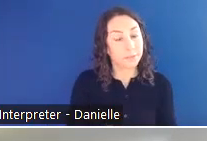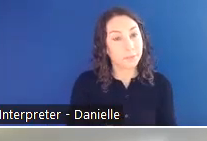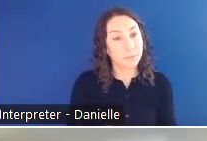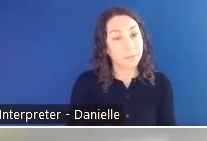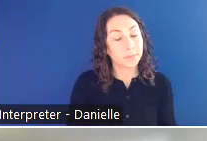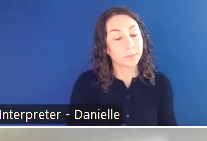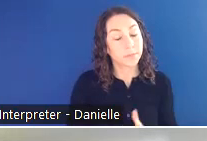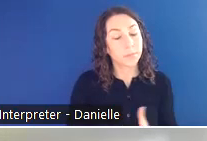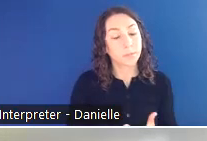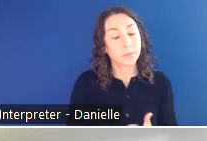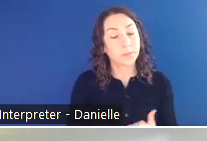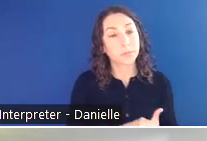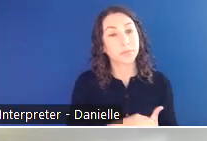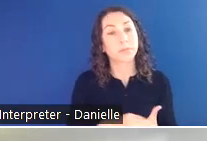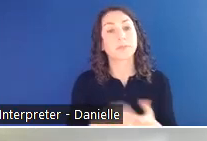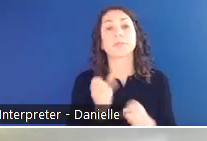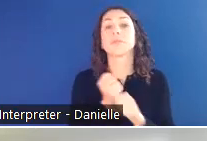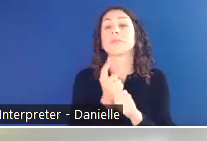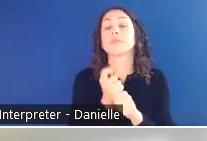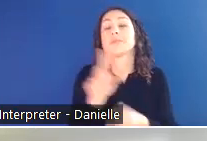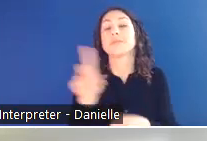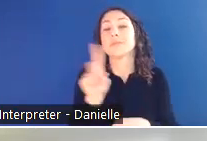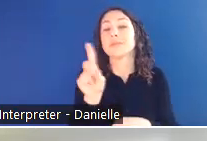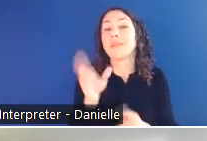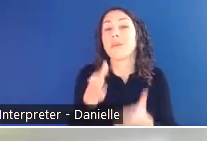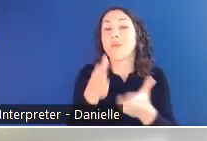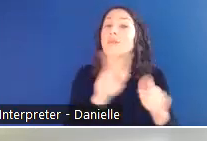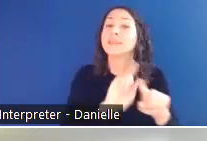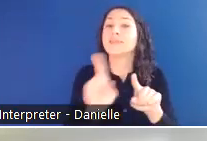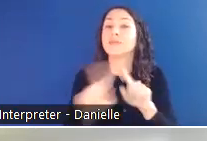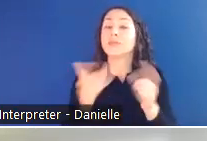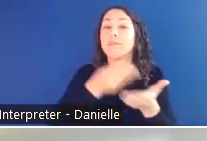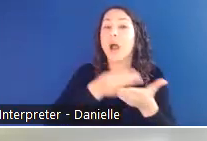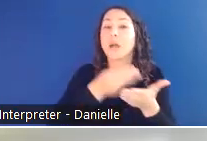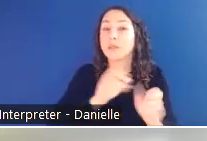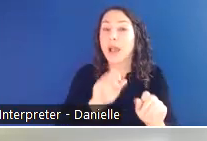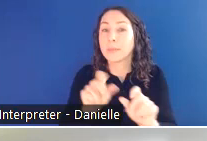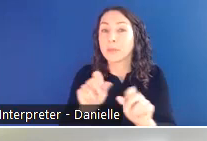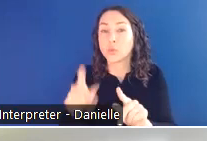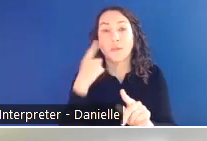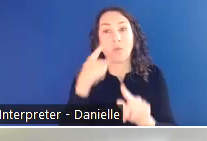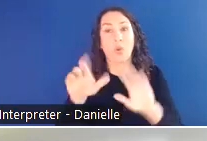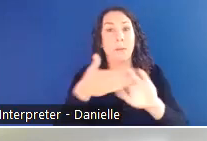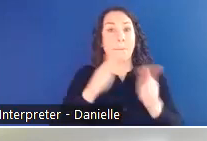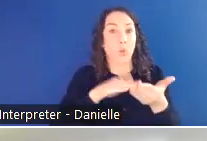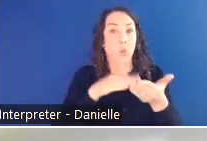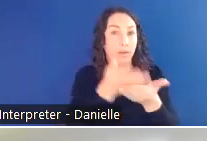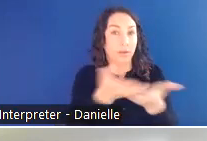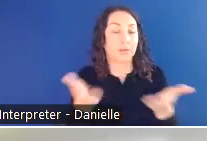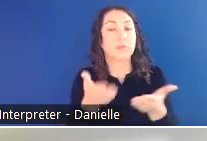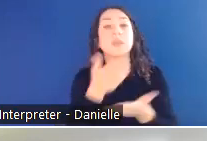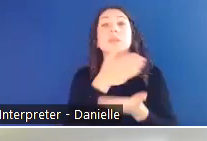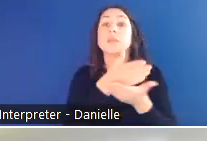Perfect. So each year, Denver offers different types of funding opportunities to community partners. Some are available on a